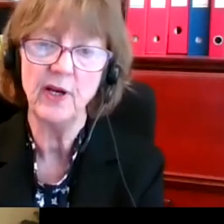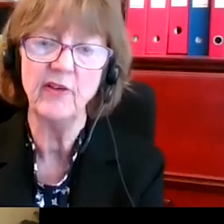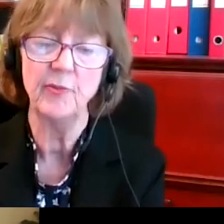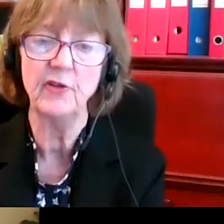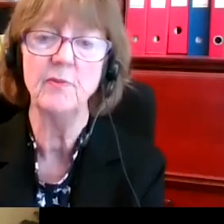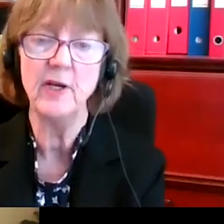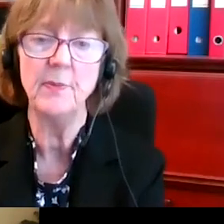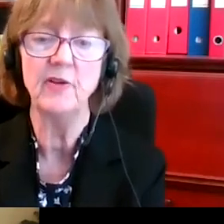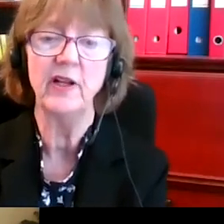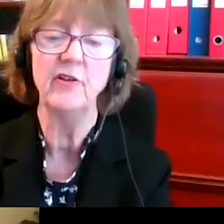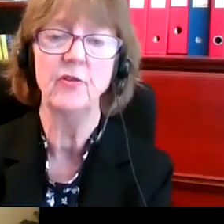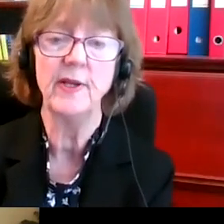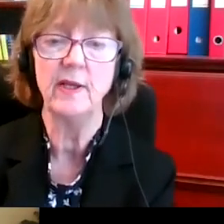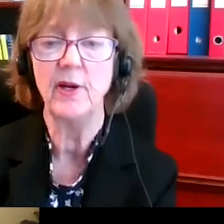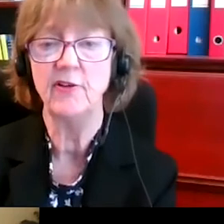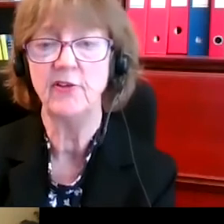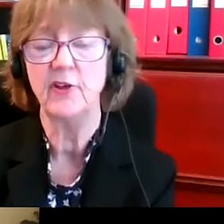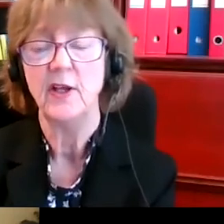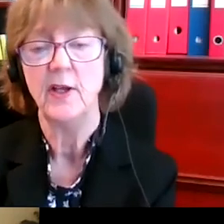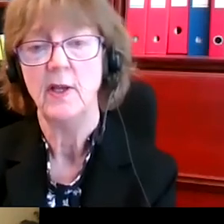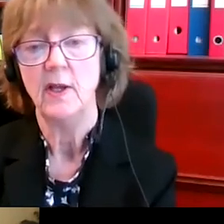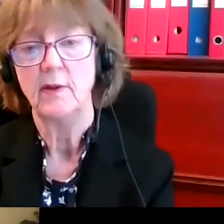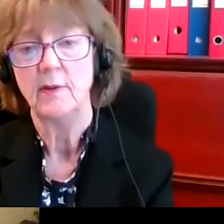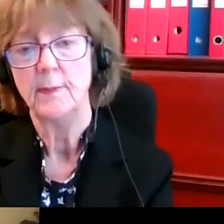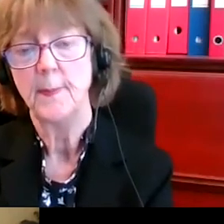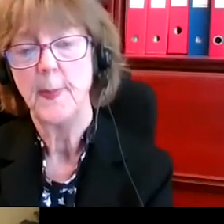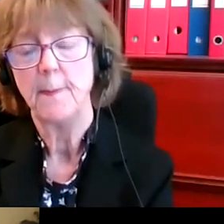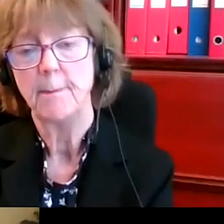it in practice, because it might be a challenge for many parents.